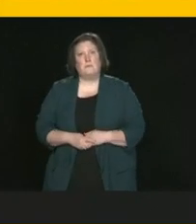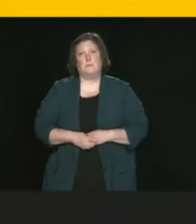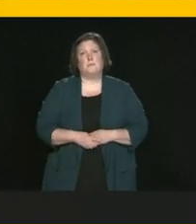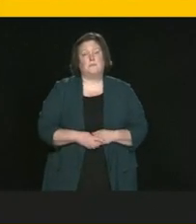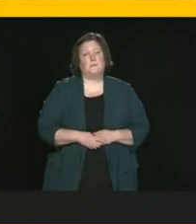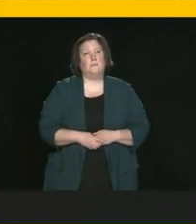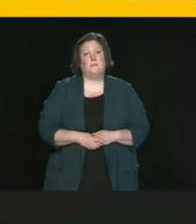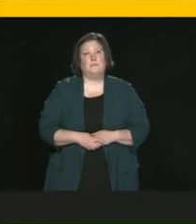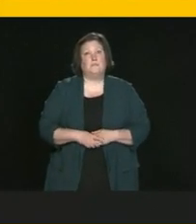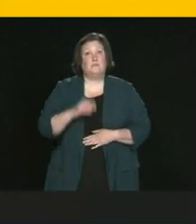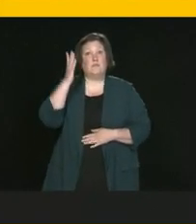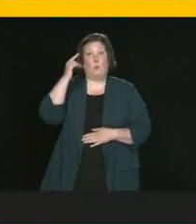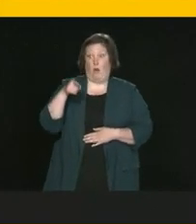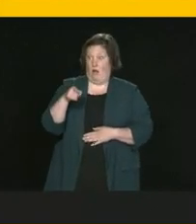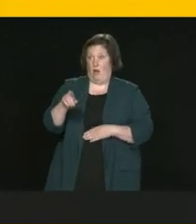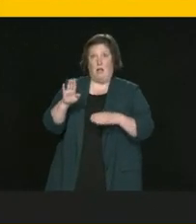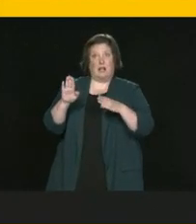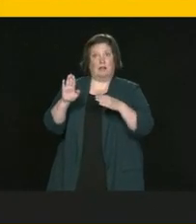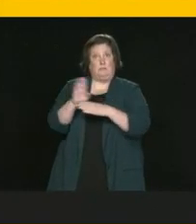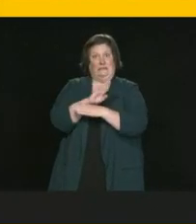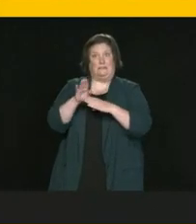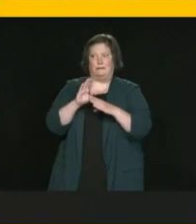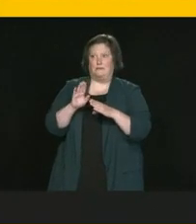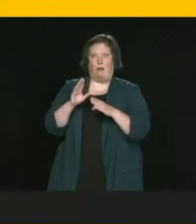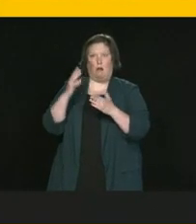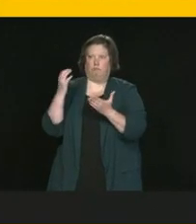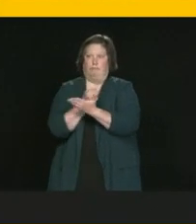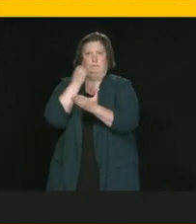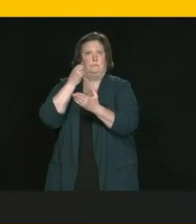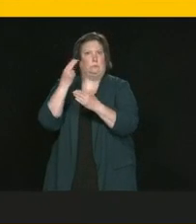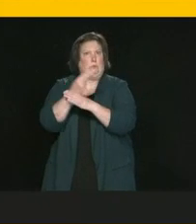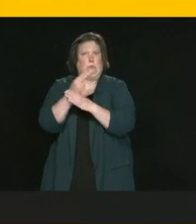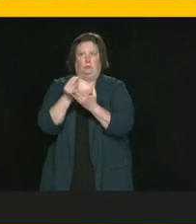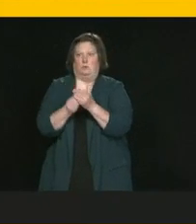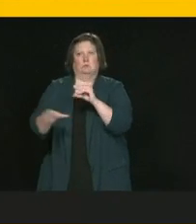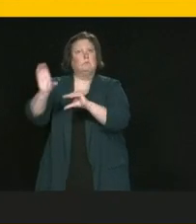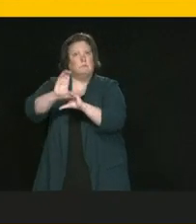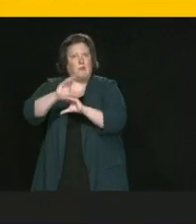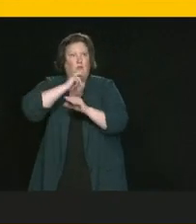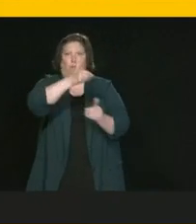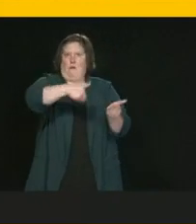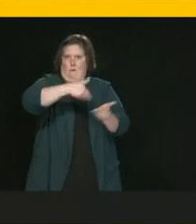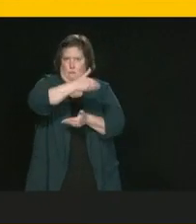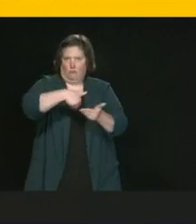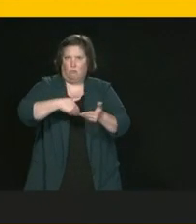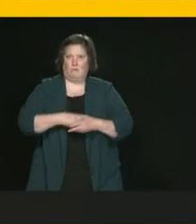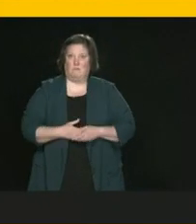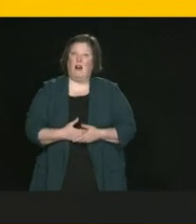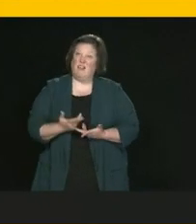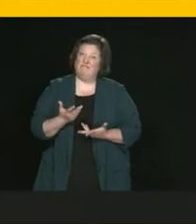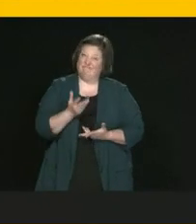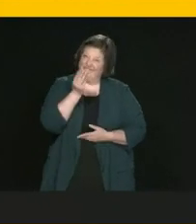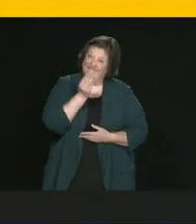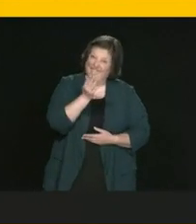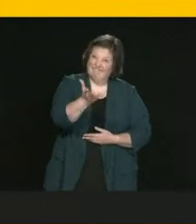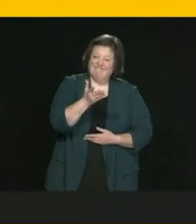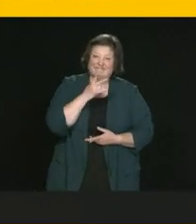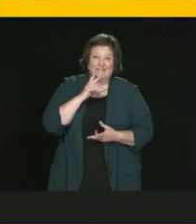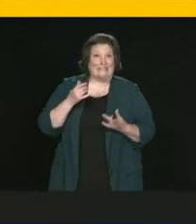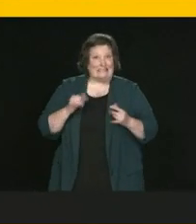Emergency Wage Subsidy. But I want to be absolutely honest with you. We still have a long way to go in the coming